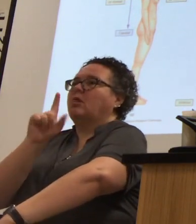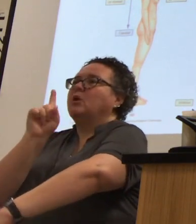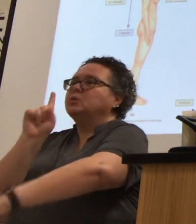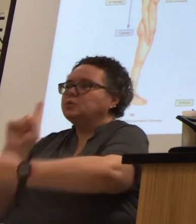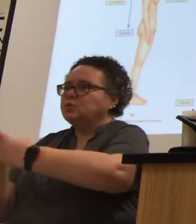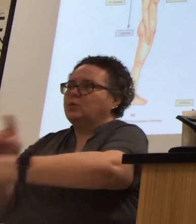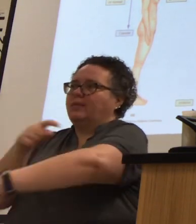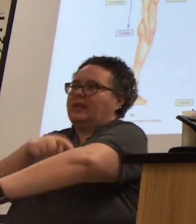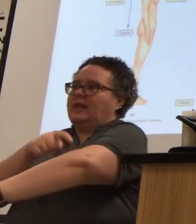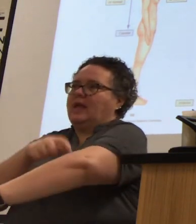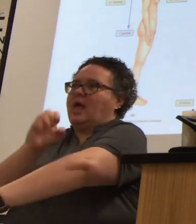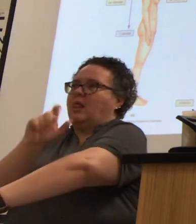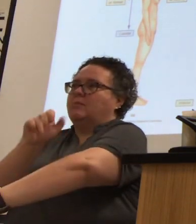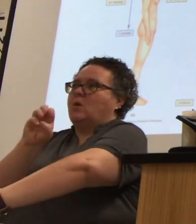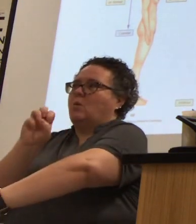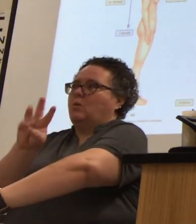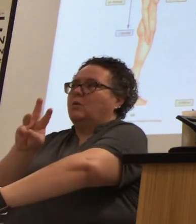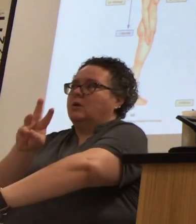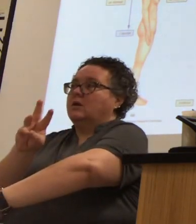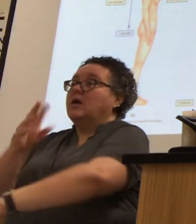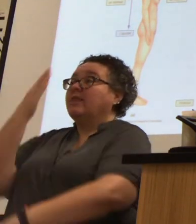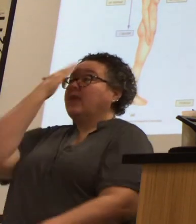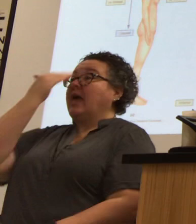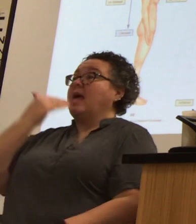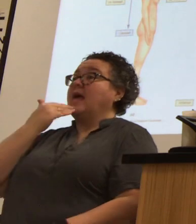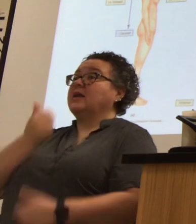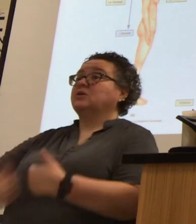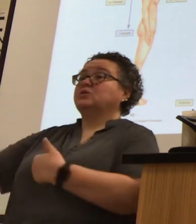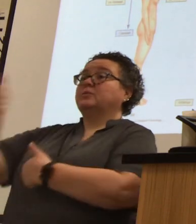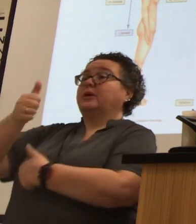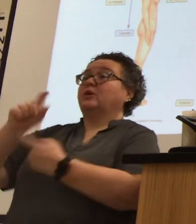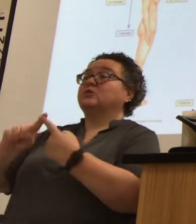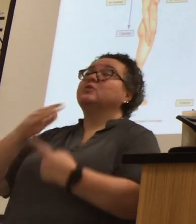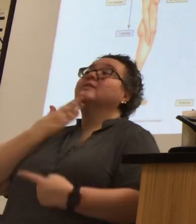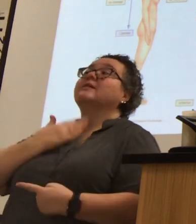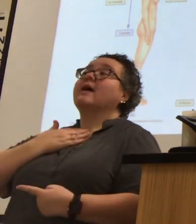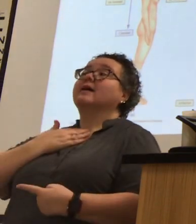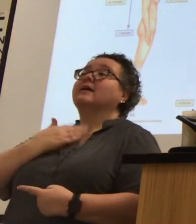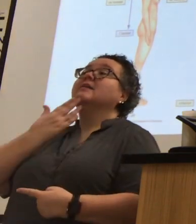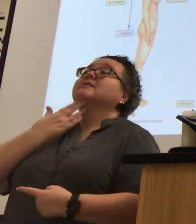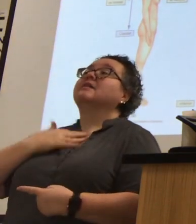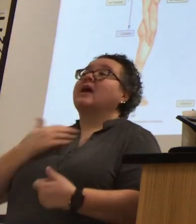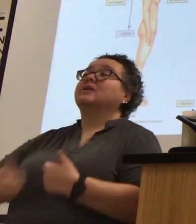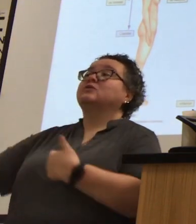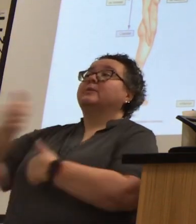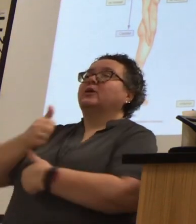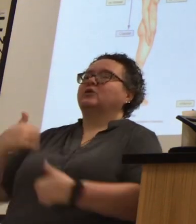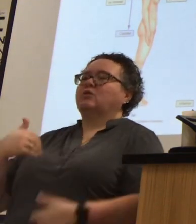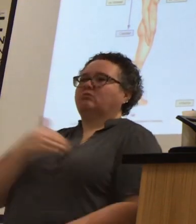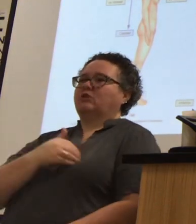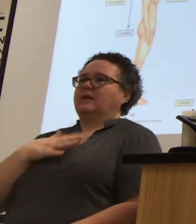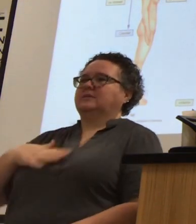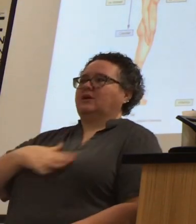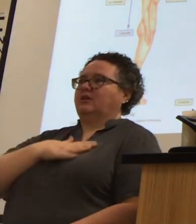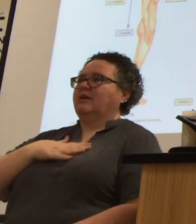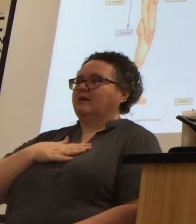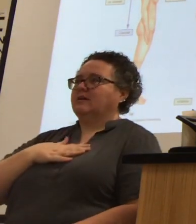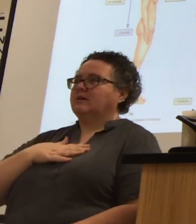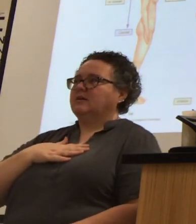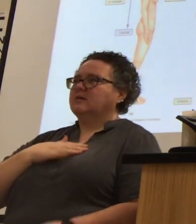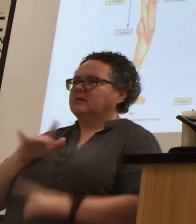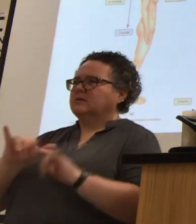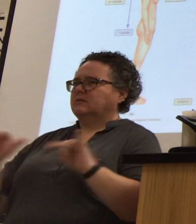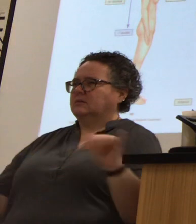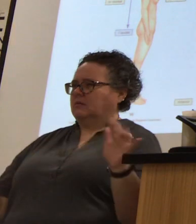Okay? The head is superior to the neck. The neck is superior to the breast region. Okay, and so on and so forth.